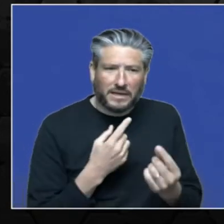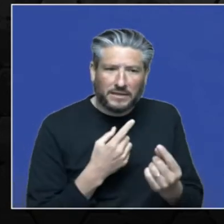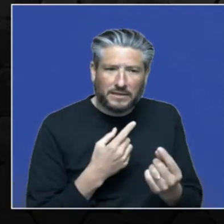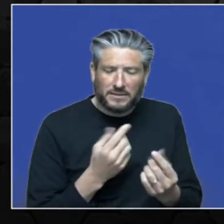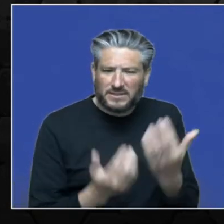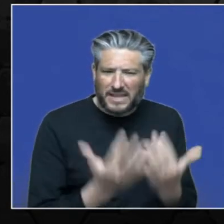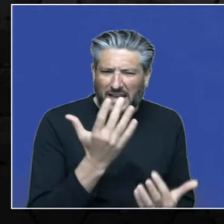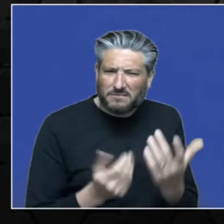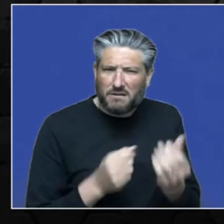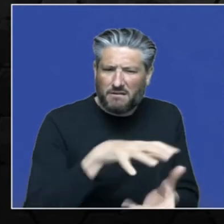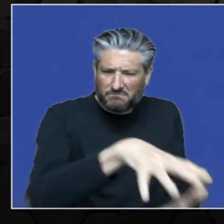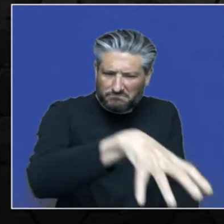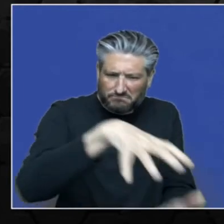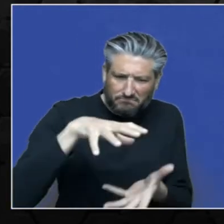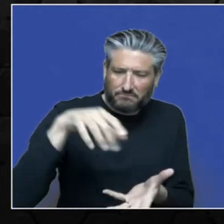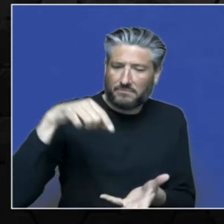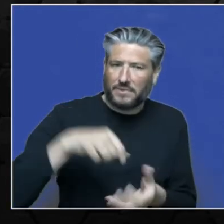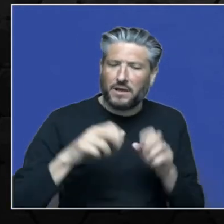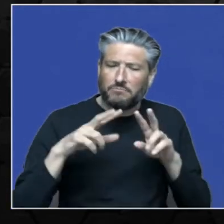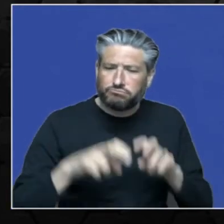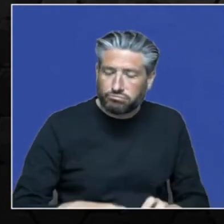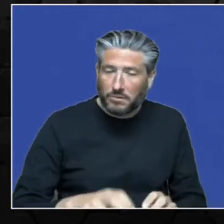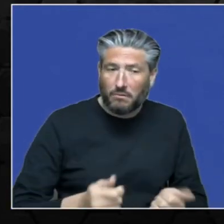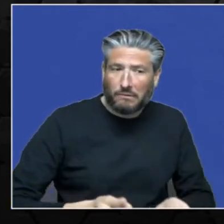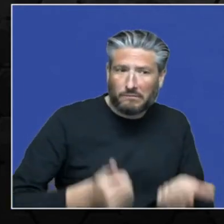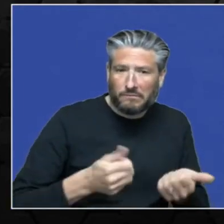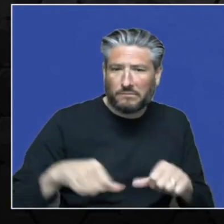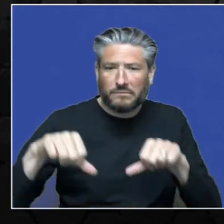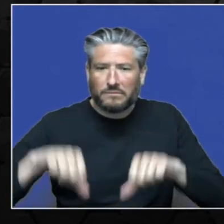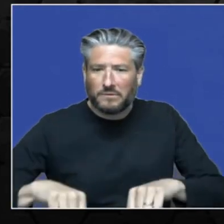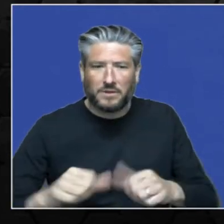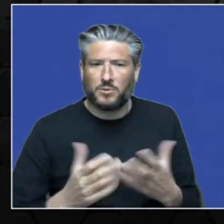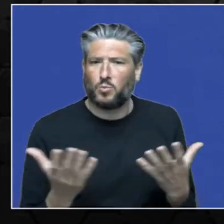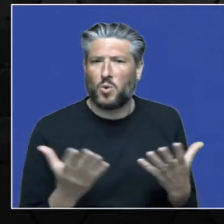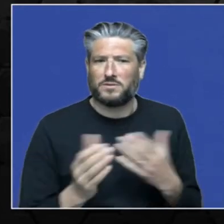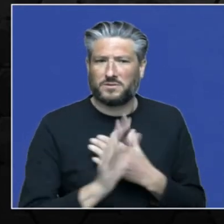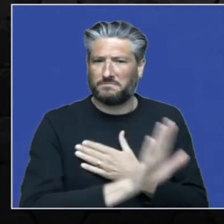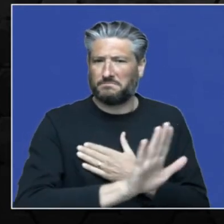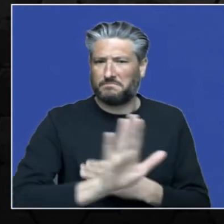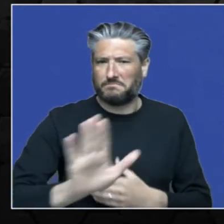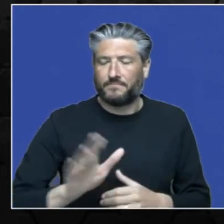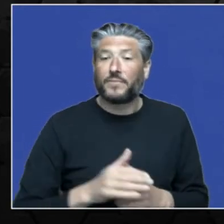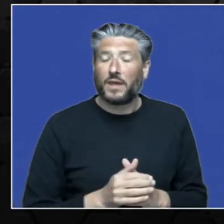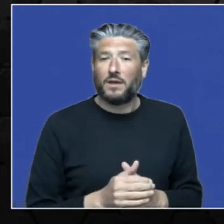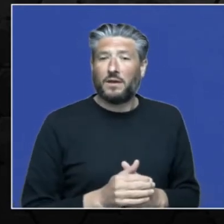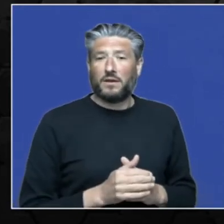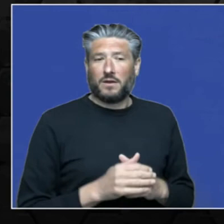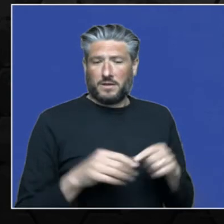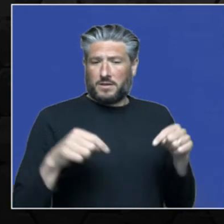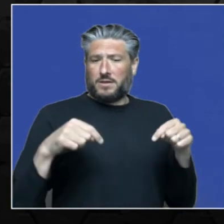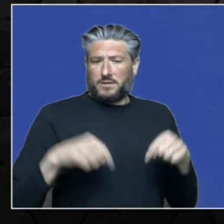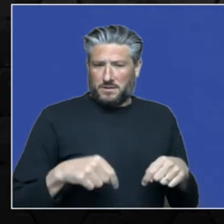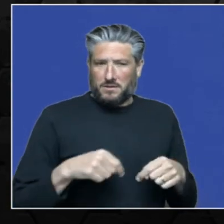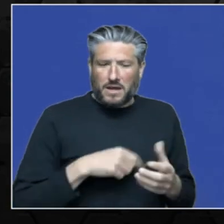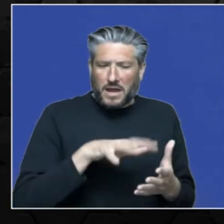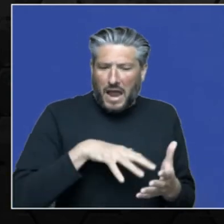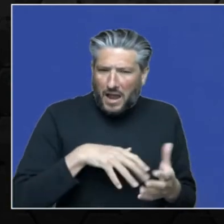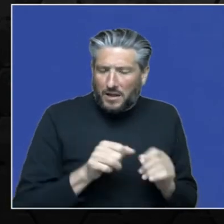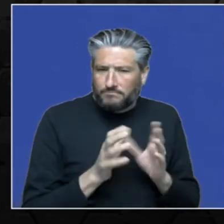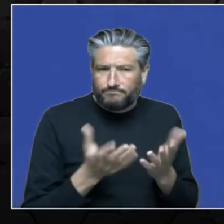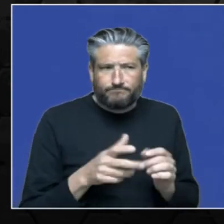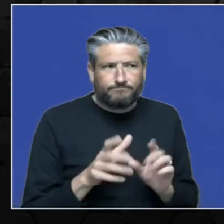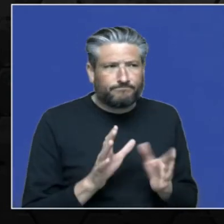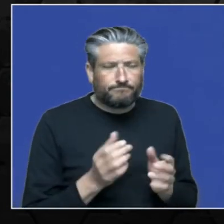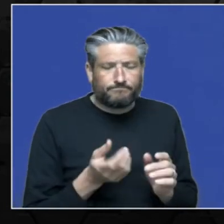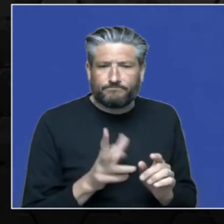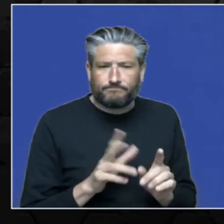So generally, sentiment analysis is actually used in these applications where people or customers from all